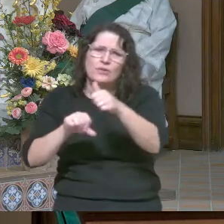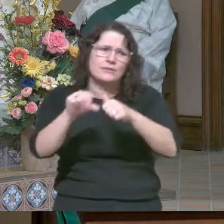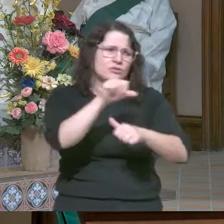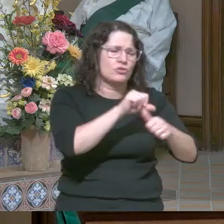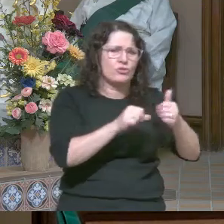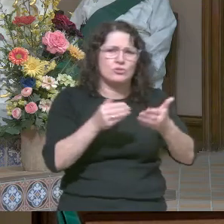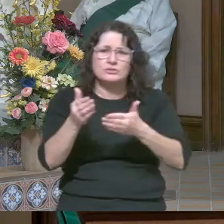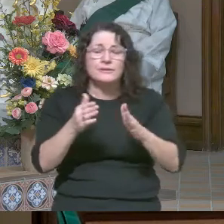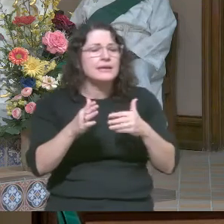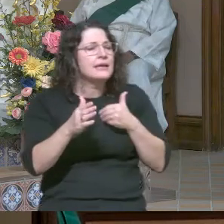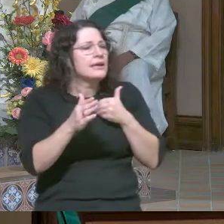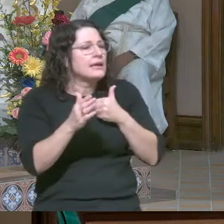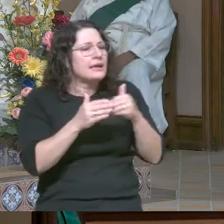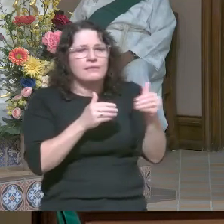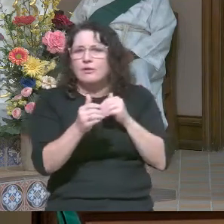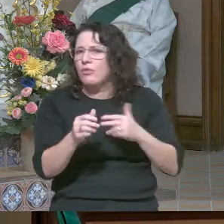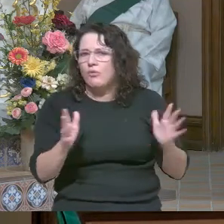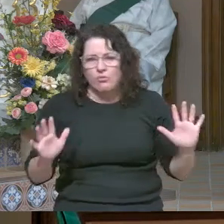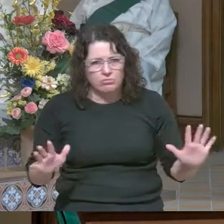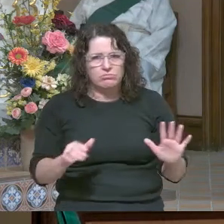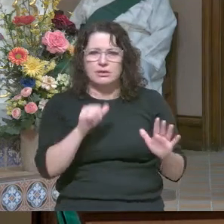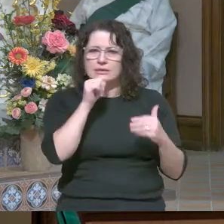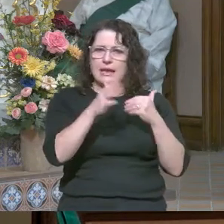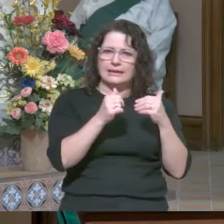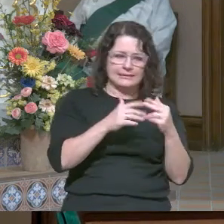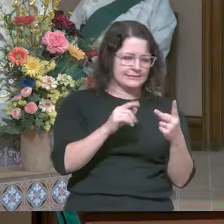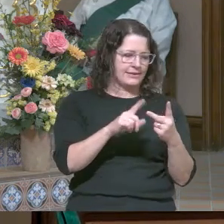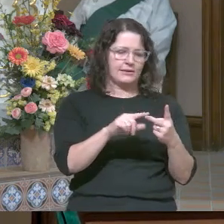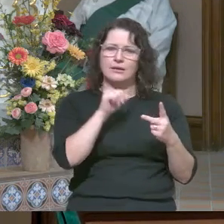And even though there's a cost, and